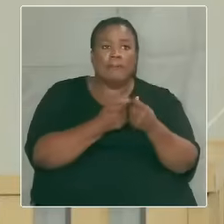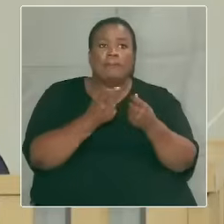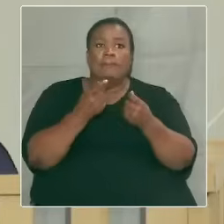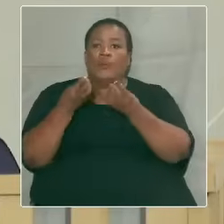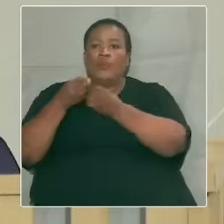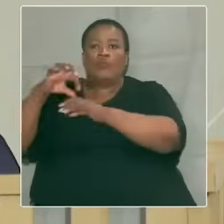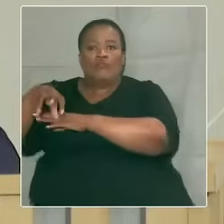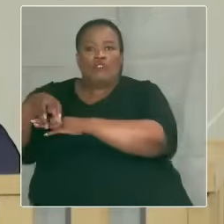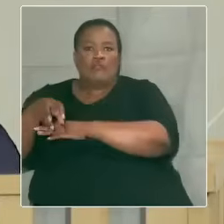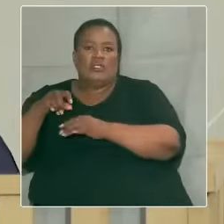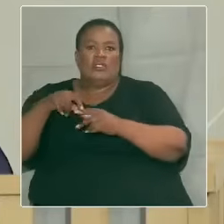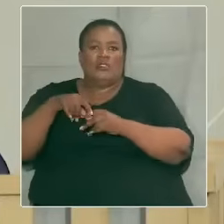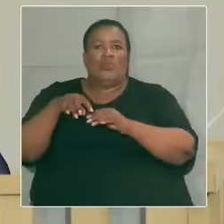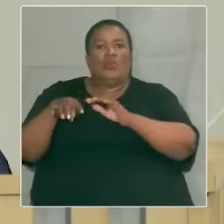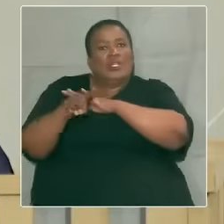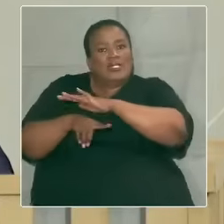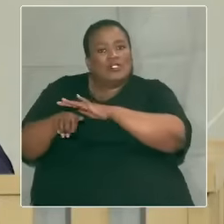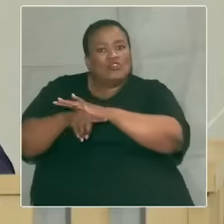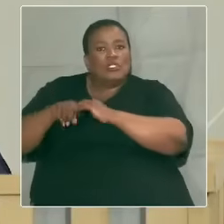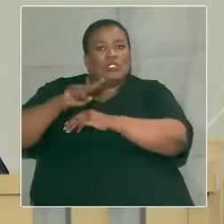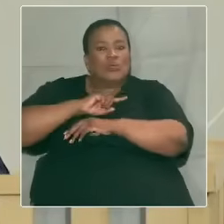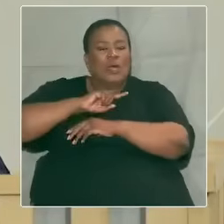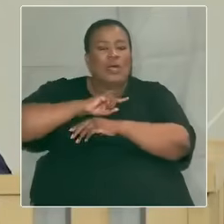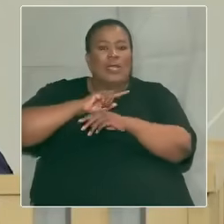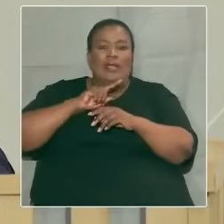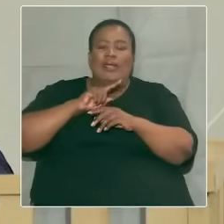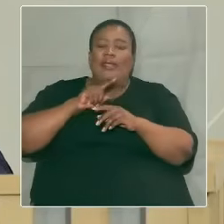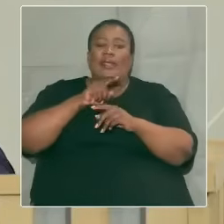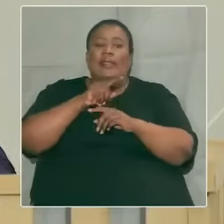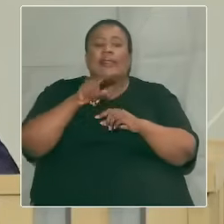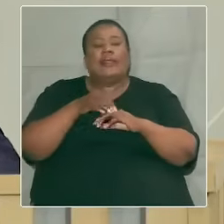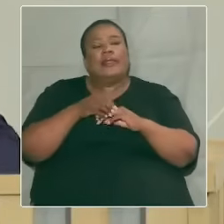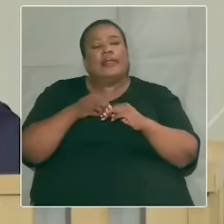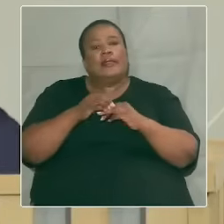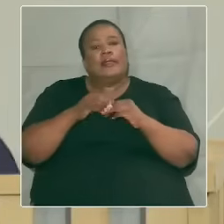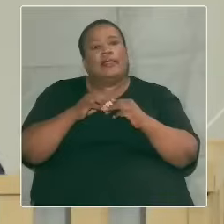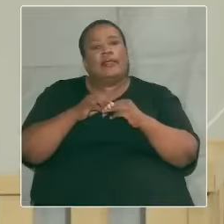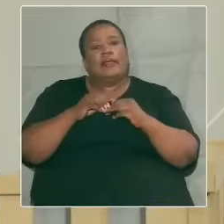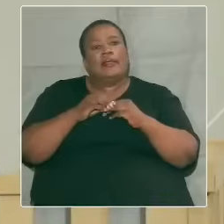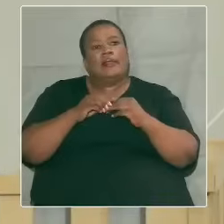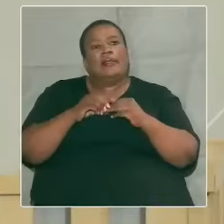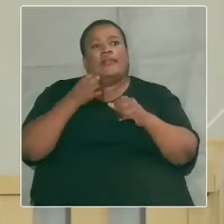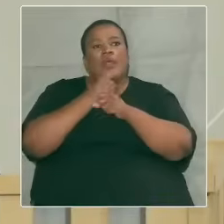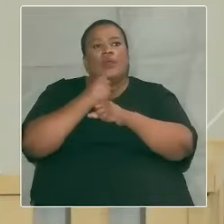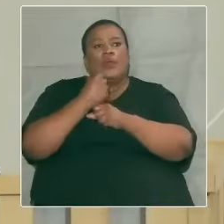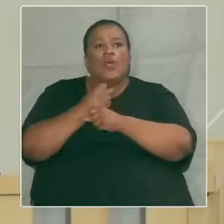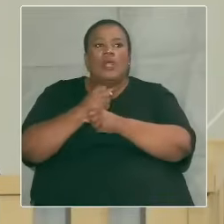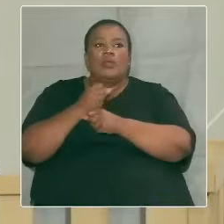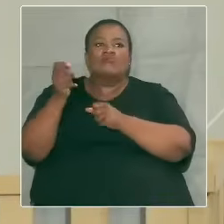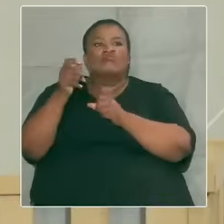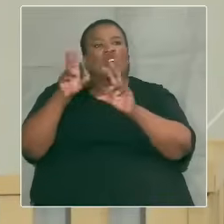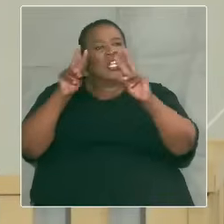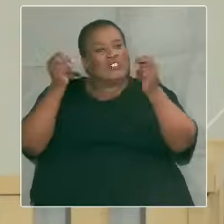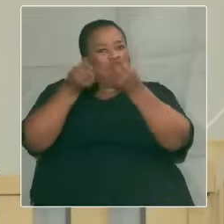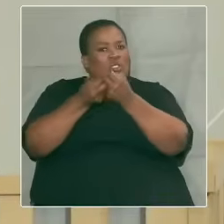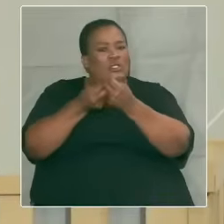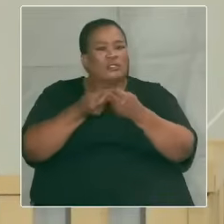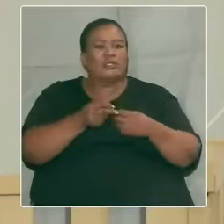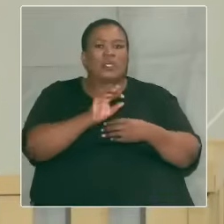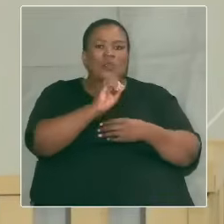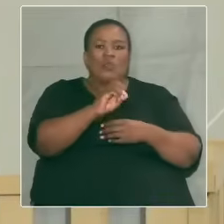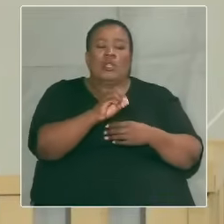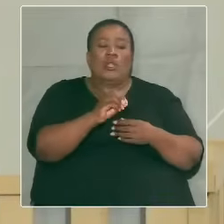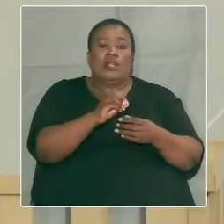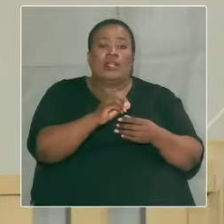they work across. When one uses that word unmatched, is that there is cases that they would have